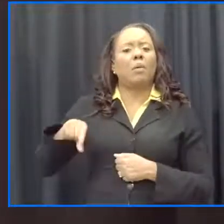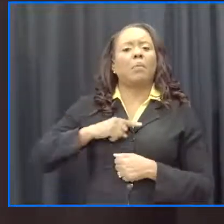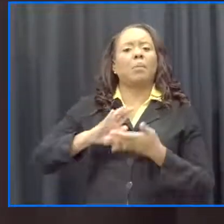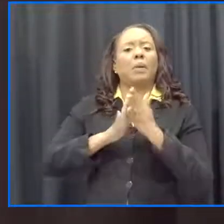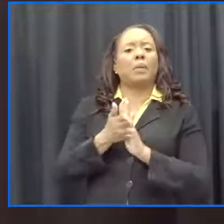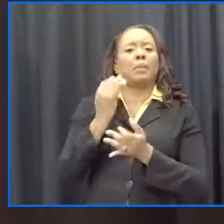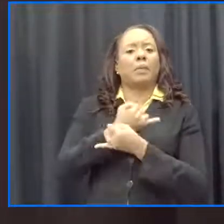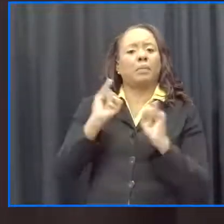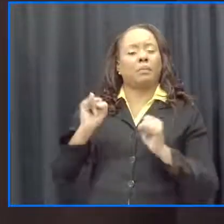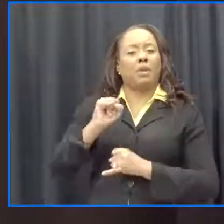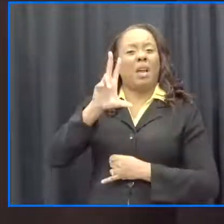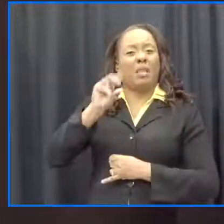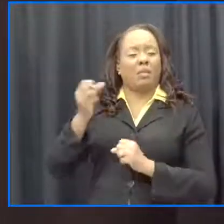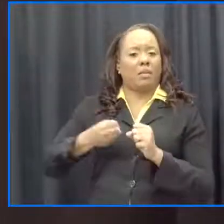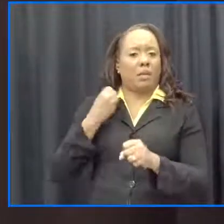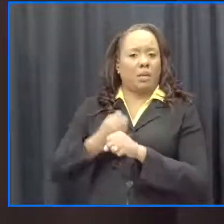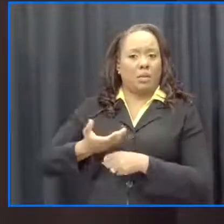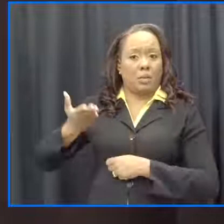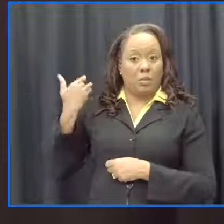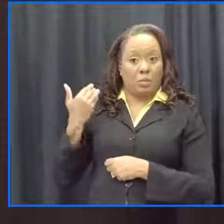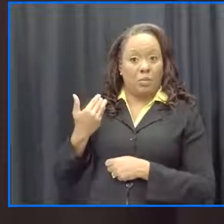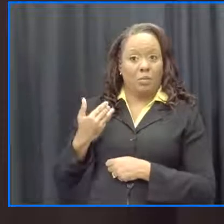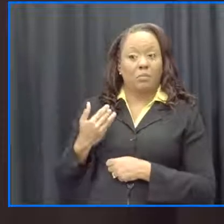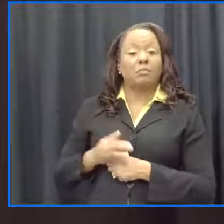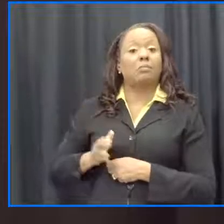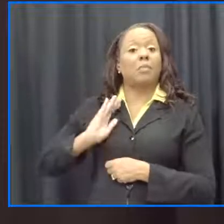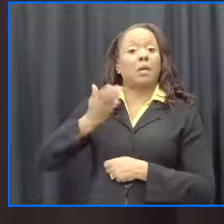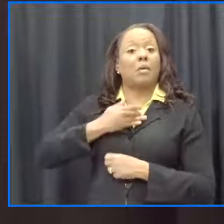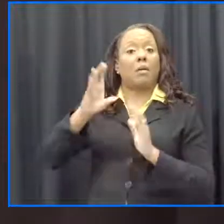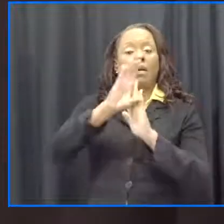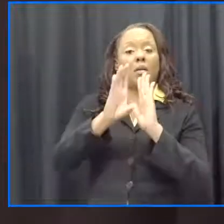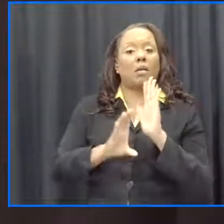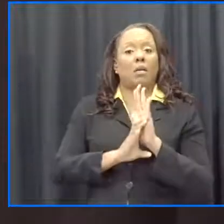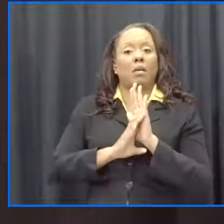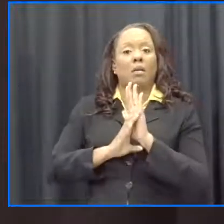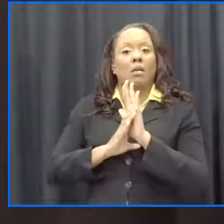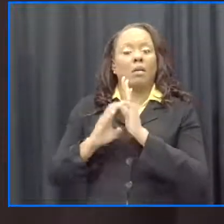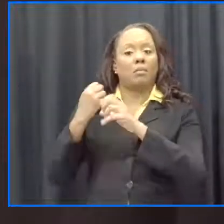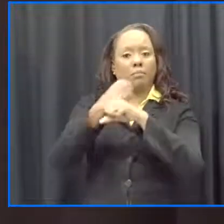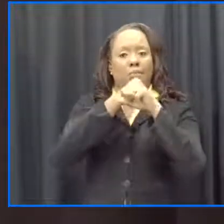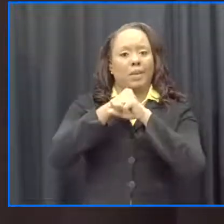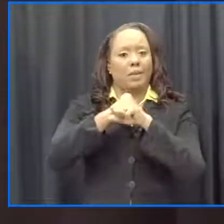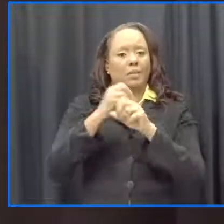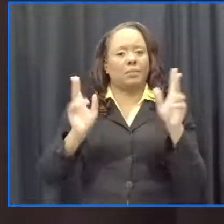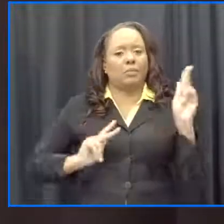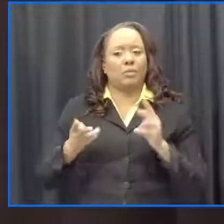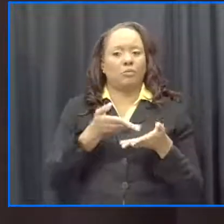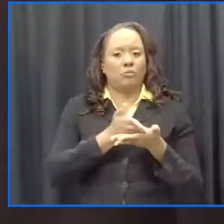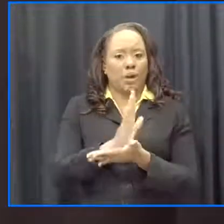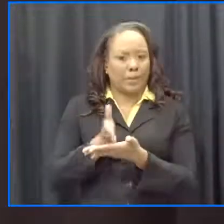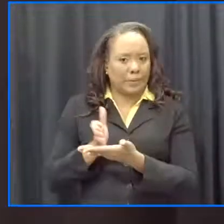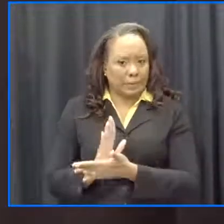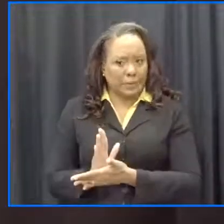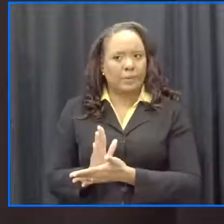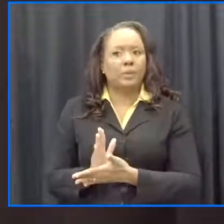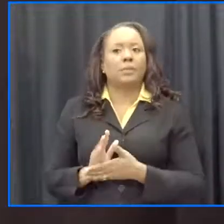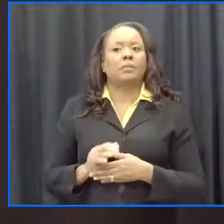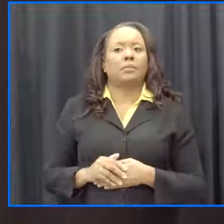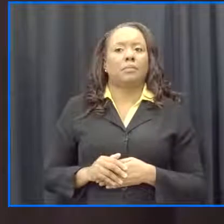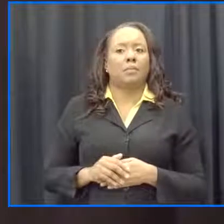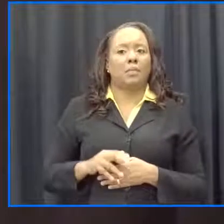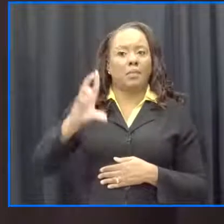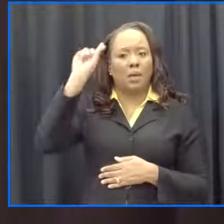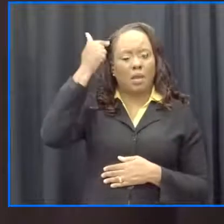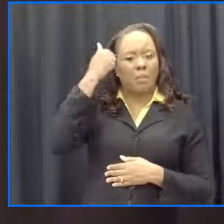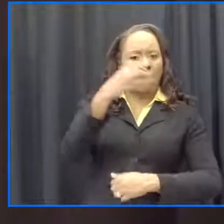ago. Our Constitution defines and protects citizens' rights. It limits and balances